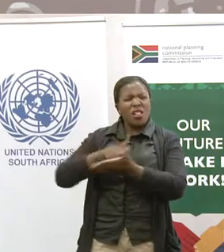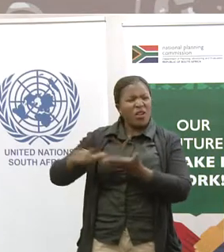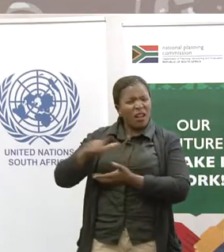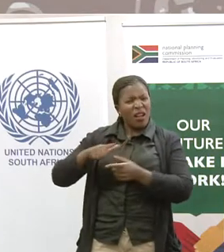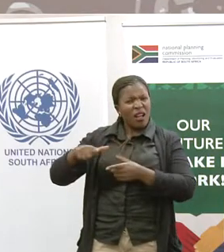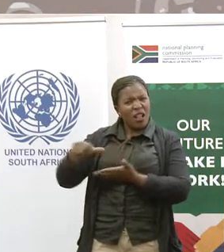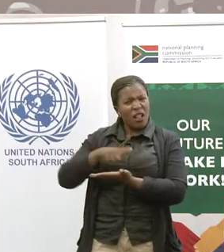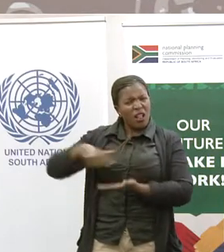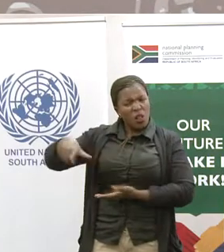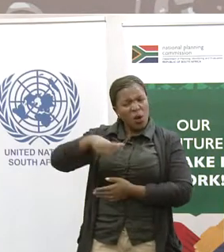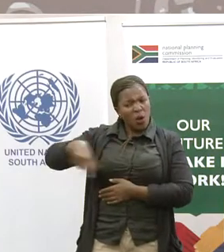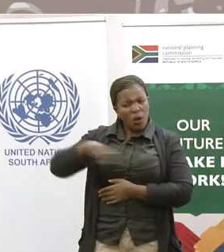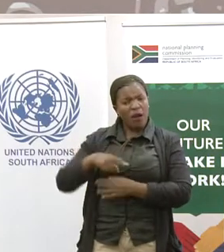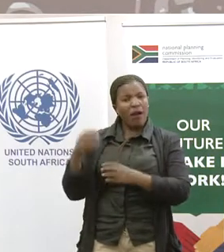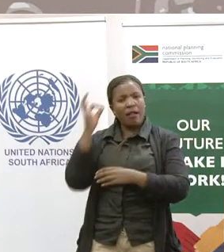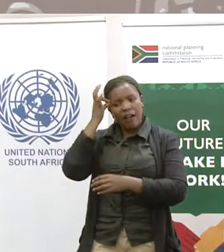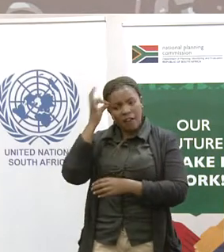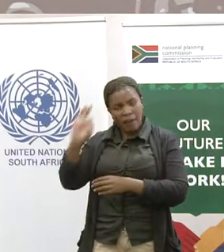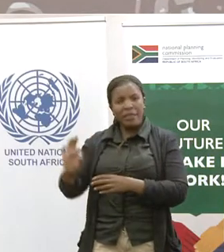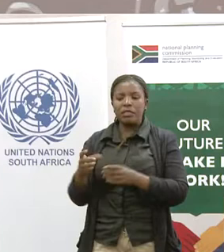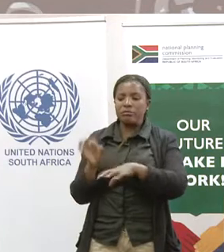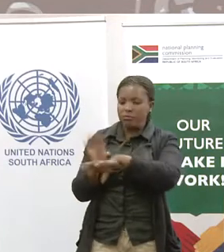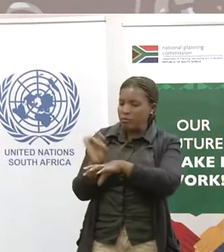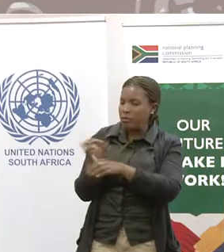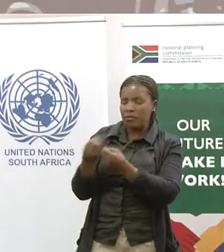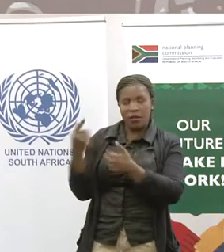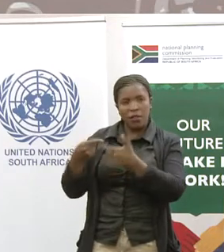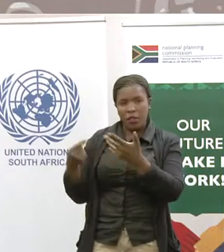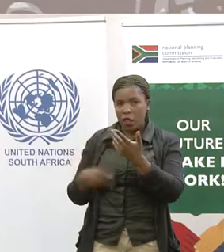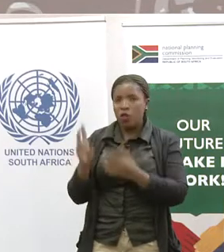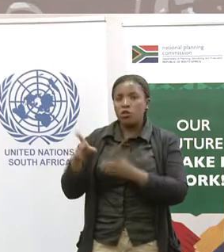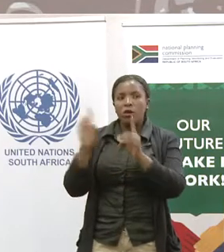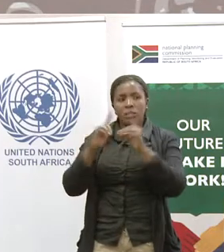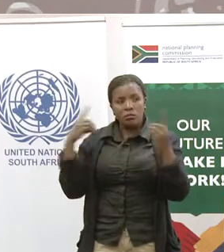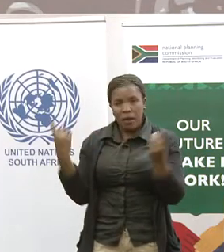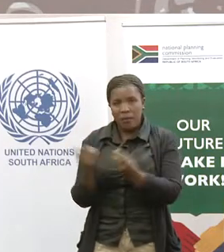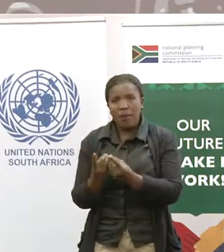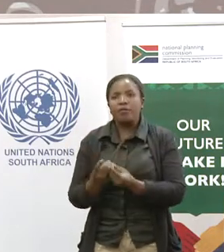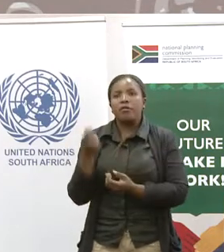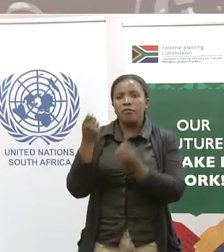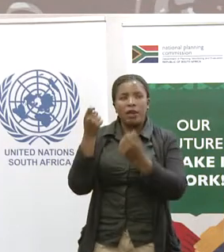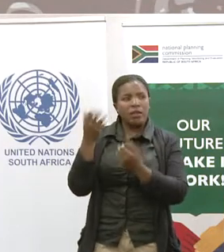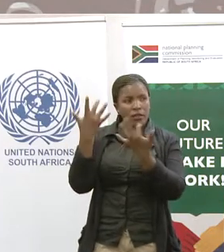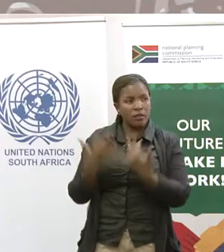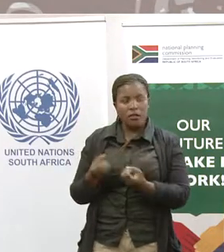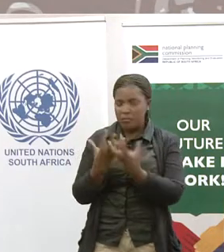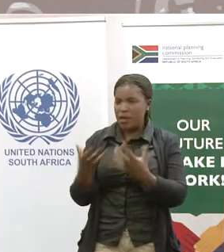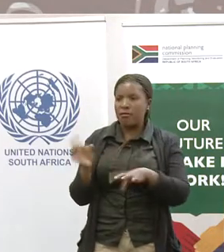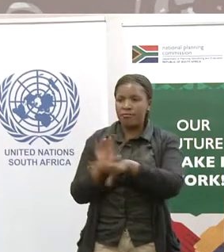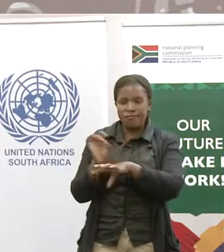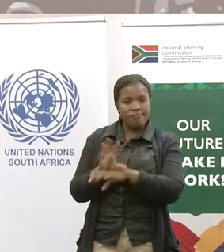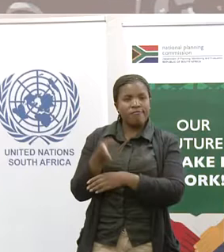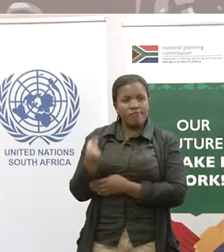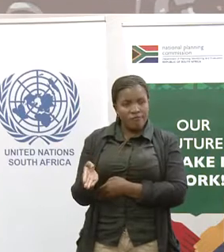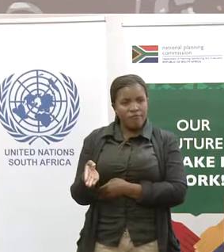Land Committee, the National Land Committee and the Department of Finance over the course of his career. So we'd like